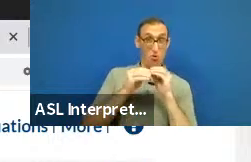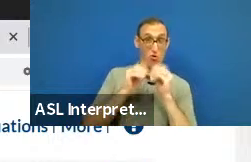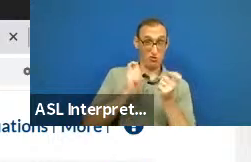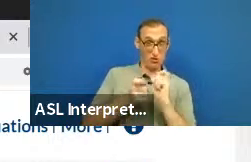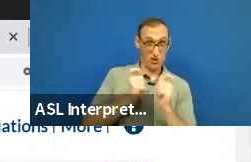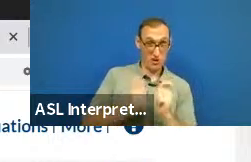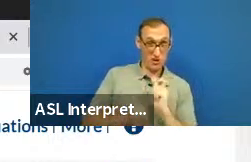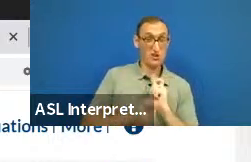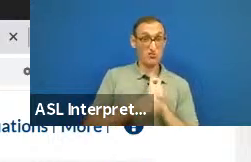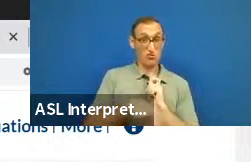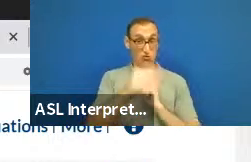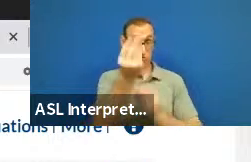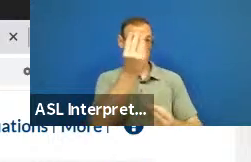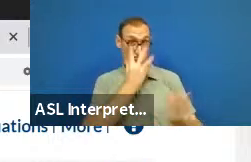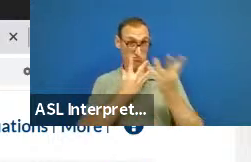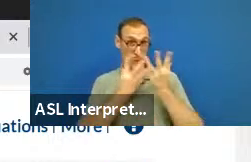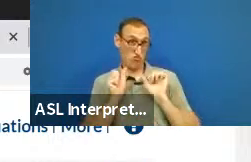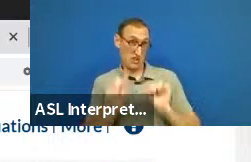changed.